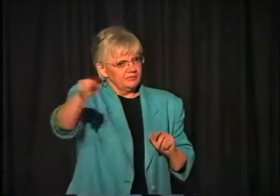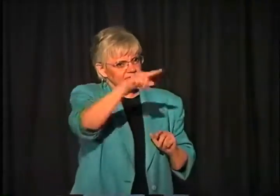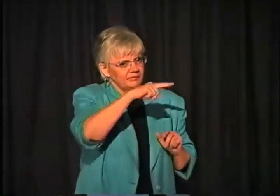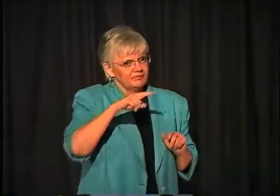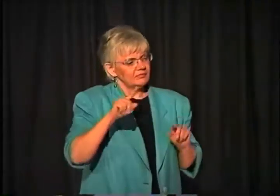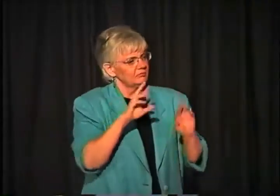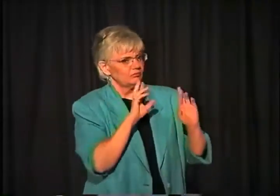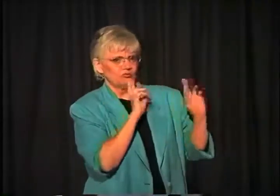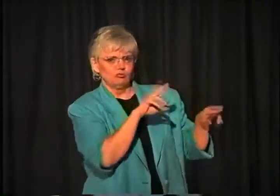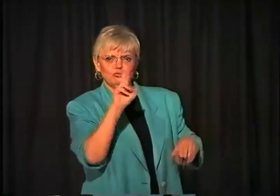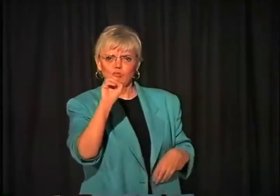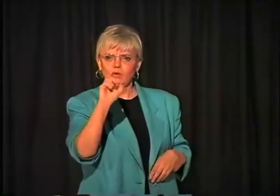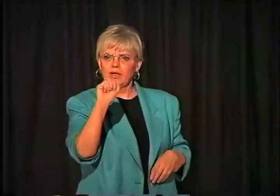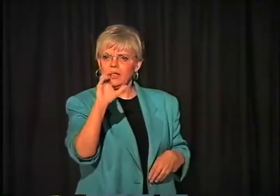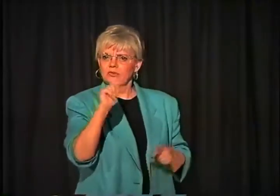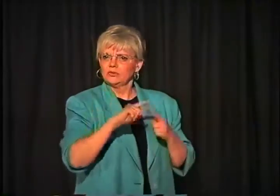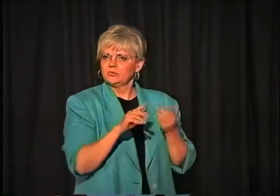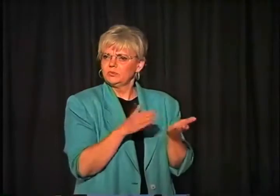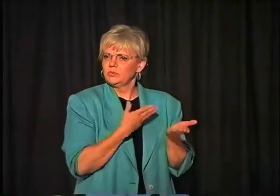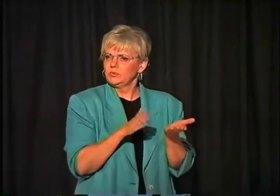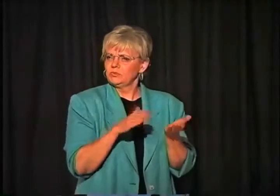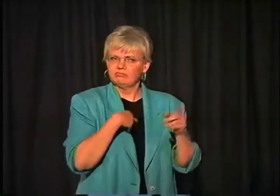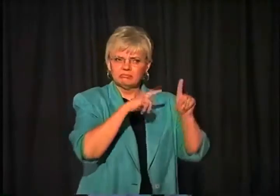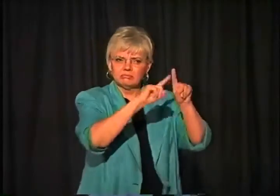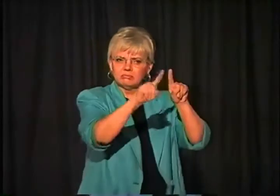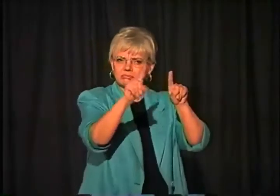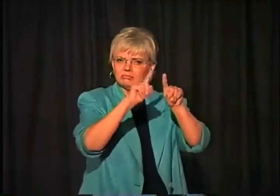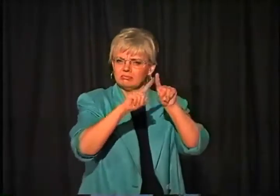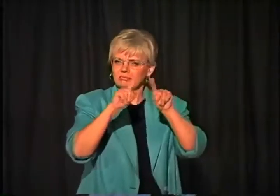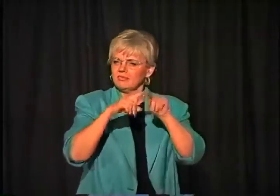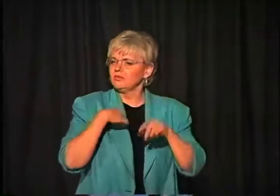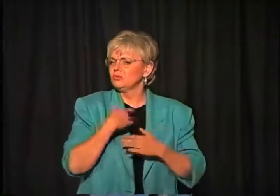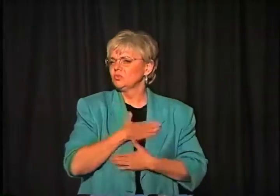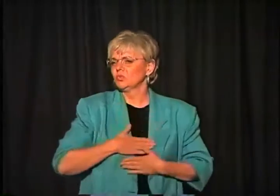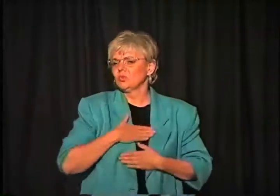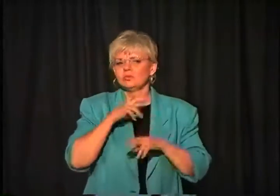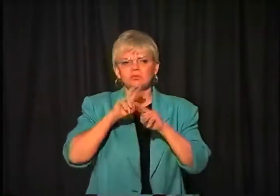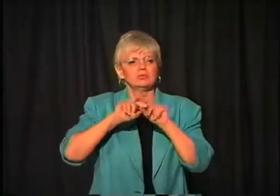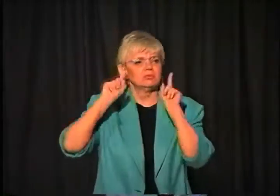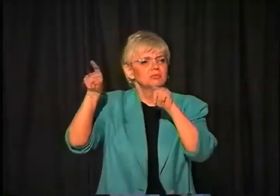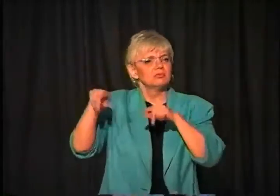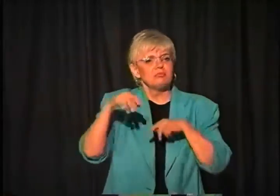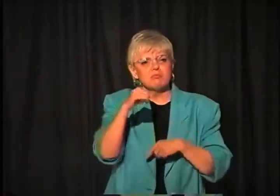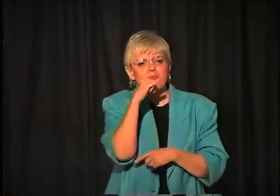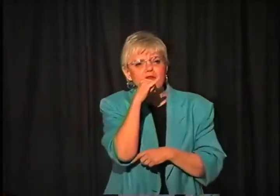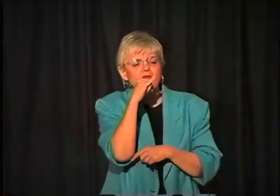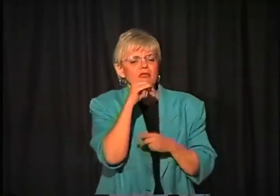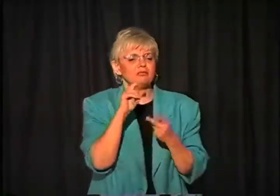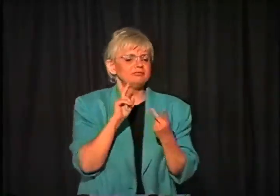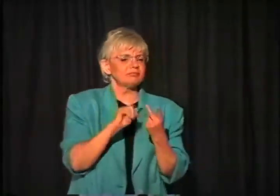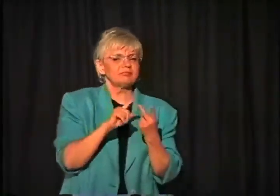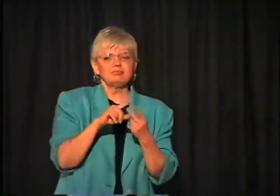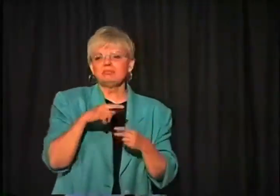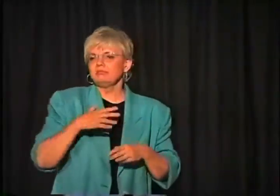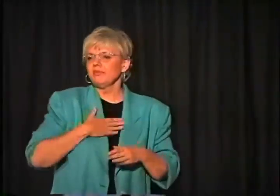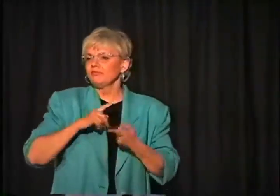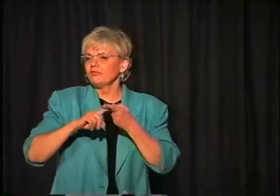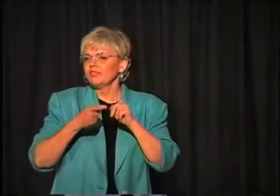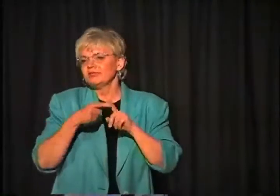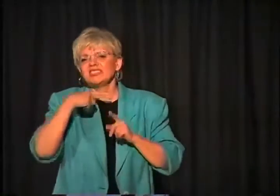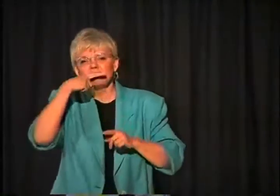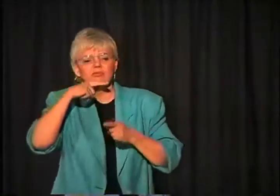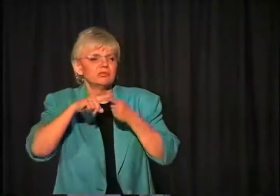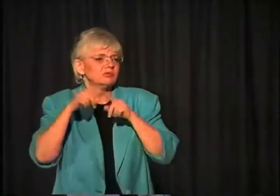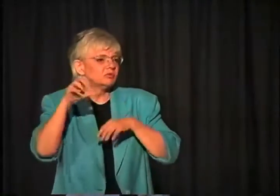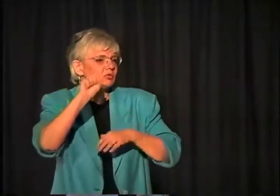Now, I think I could probably categorize hearing people into 5 different groups based on the different reactions people have to music.